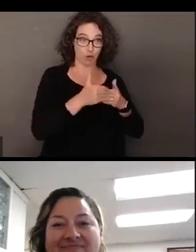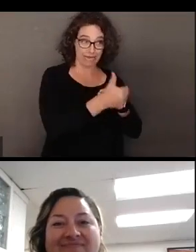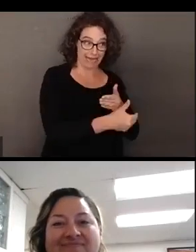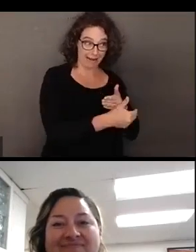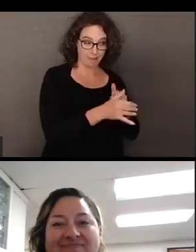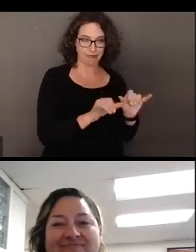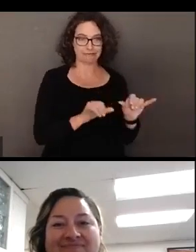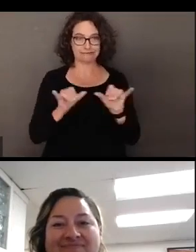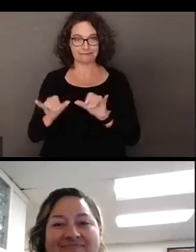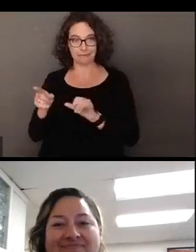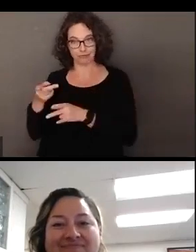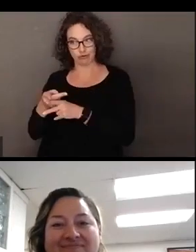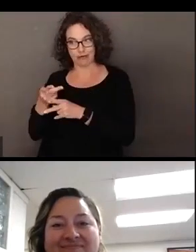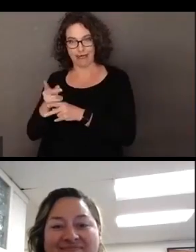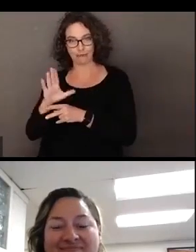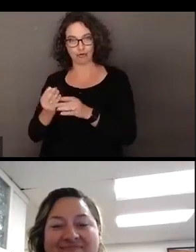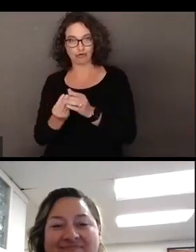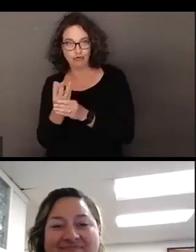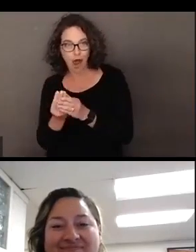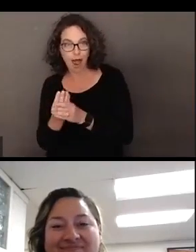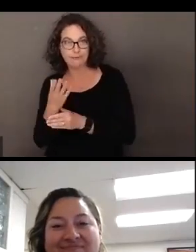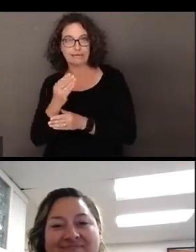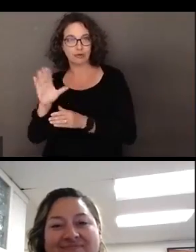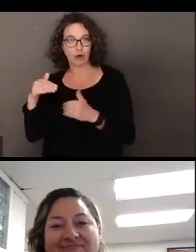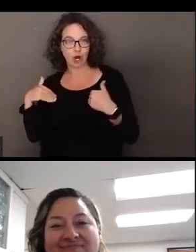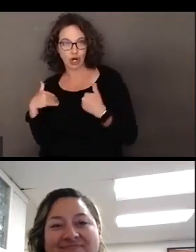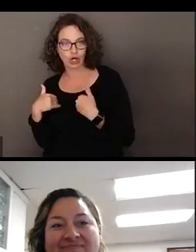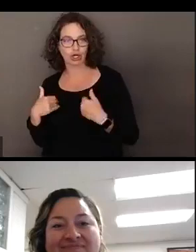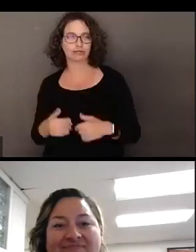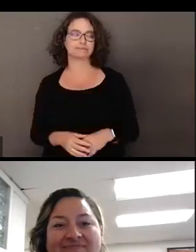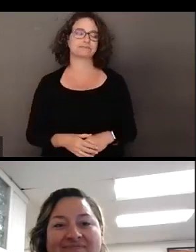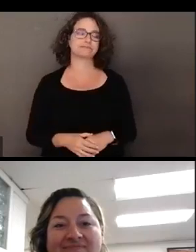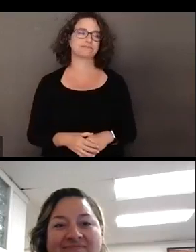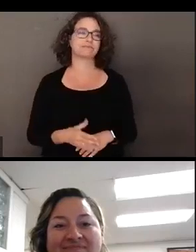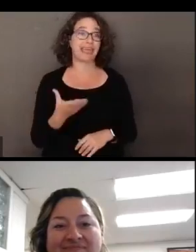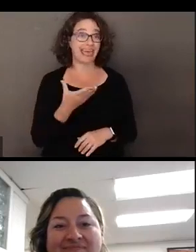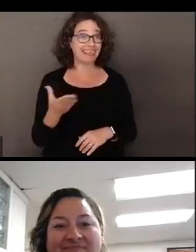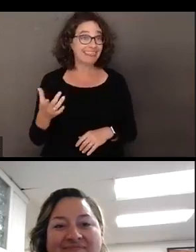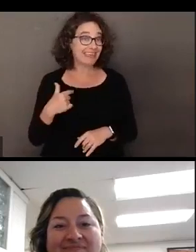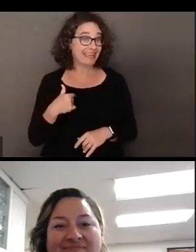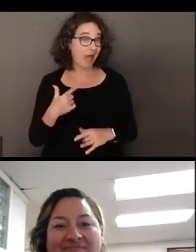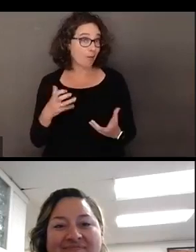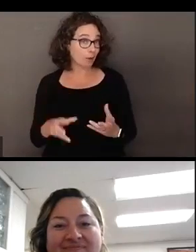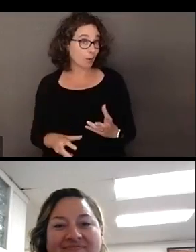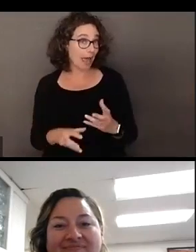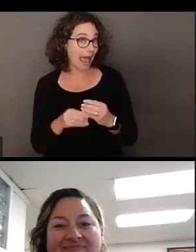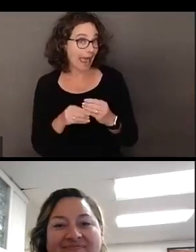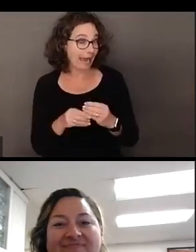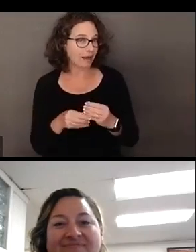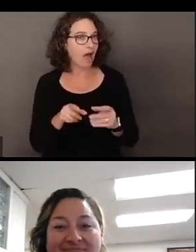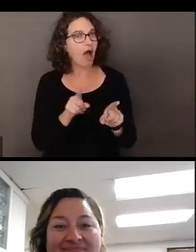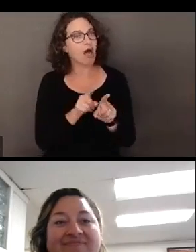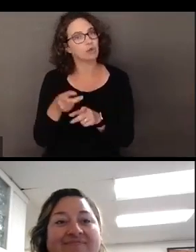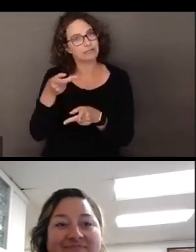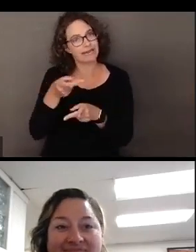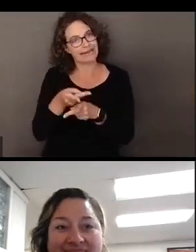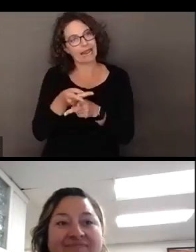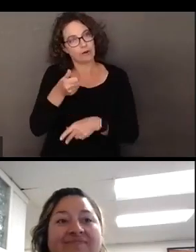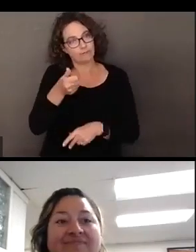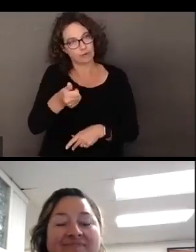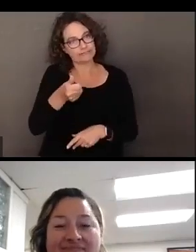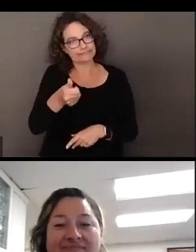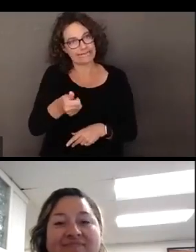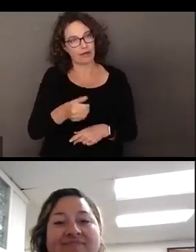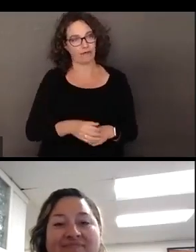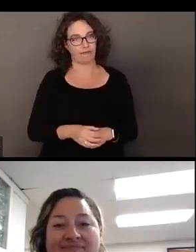your crops and your herd. But the thing that I always want to add on there is to also look after yourself. If something's